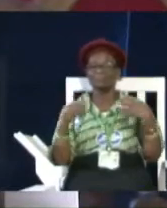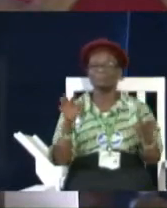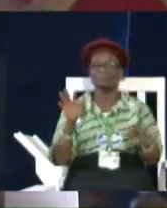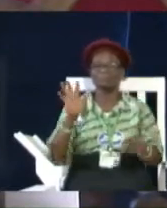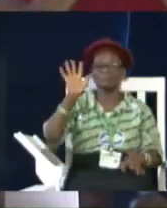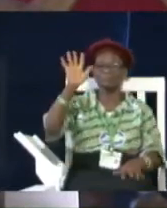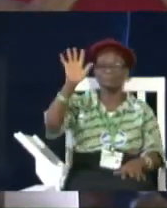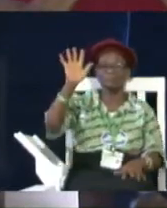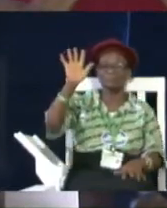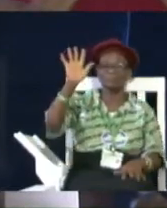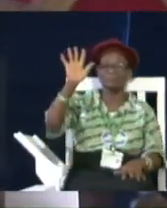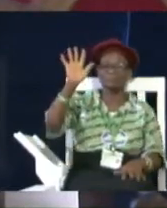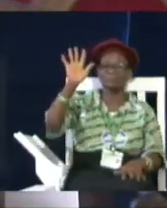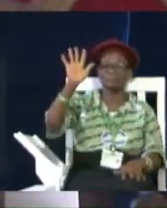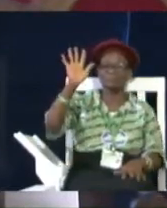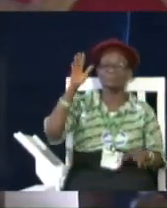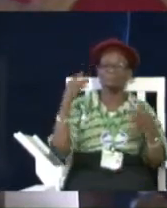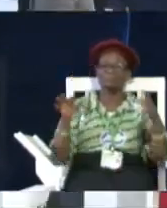Five.